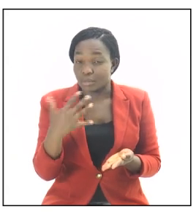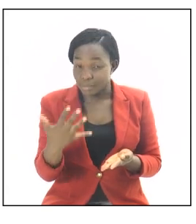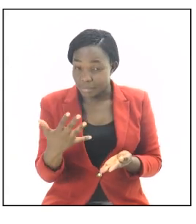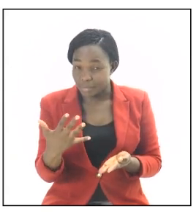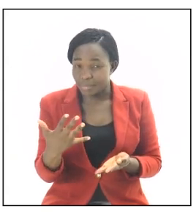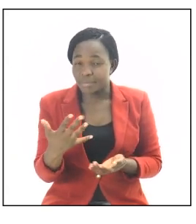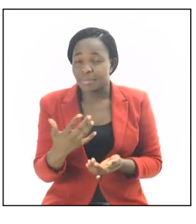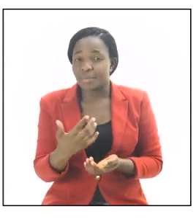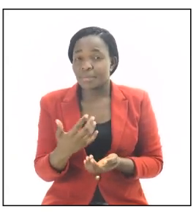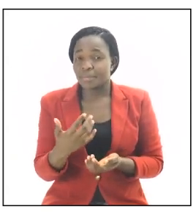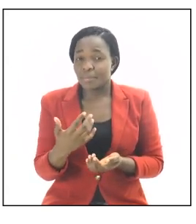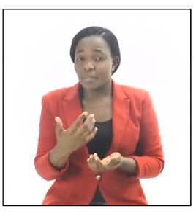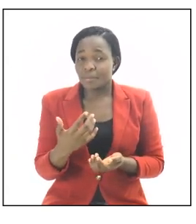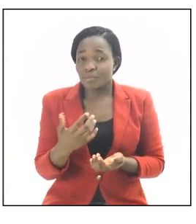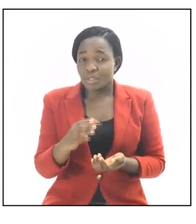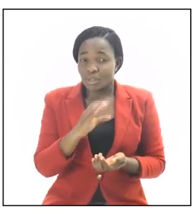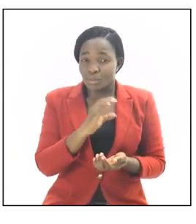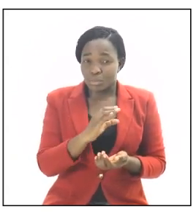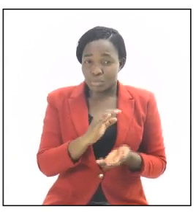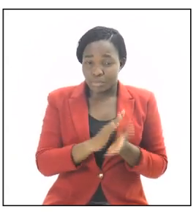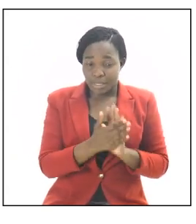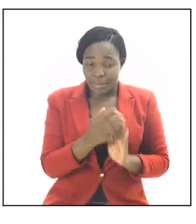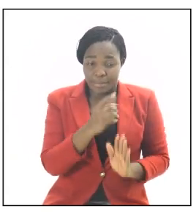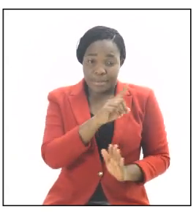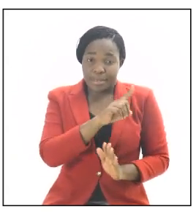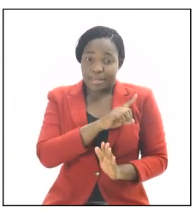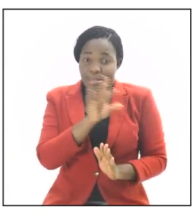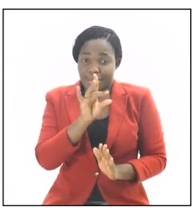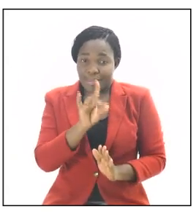3.14159265, the circumference is